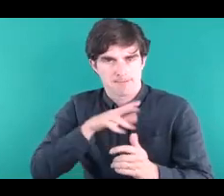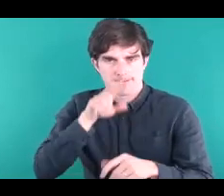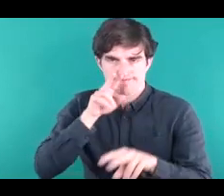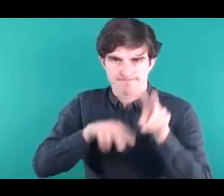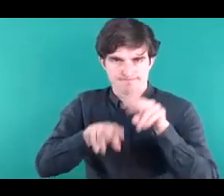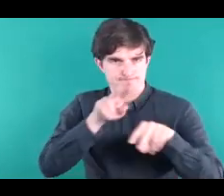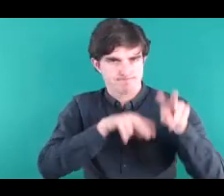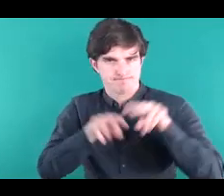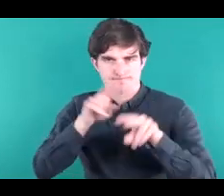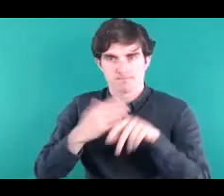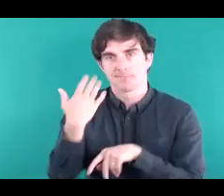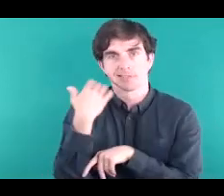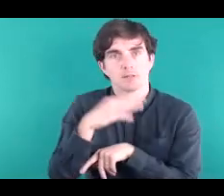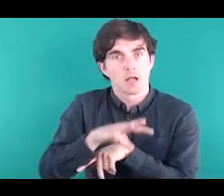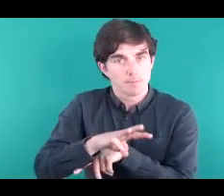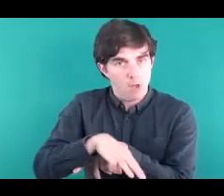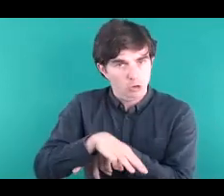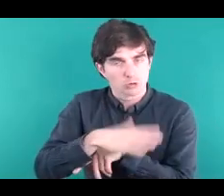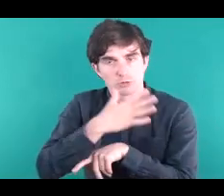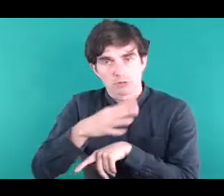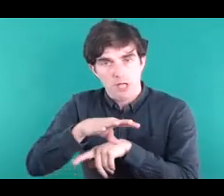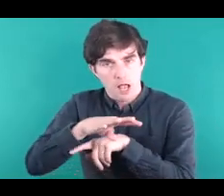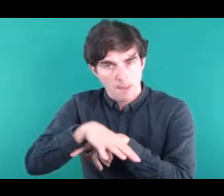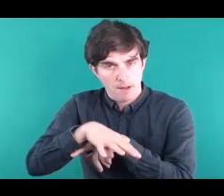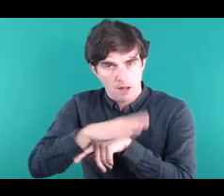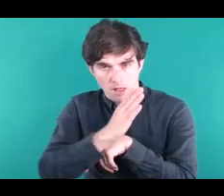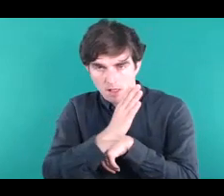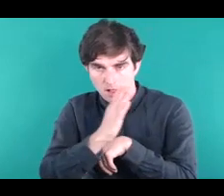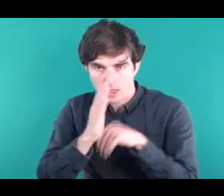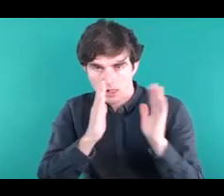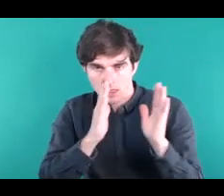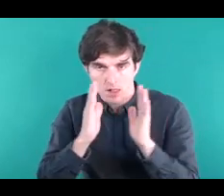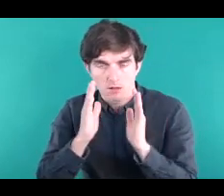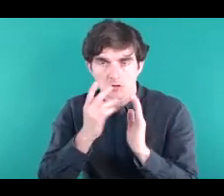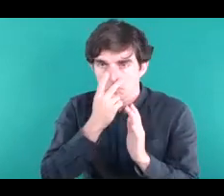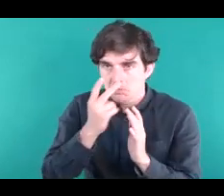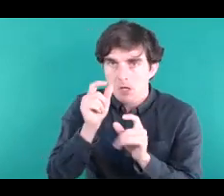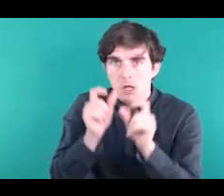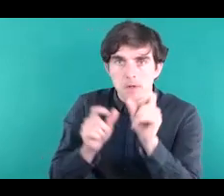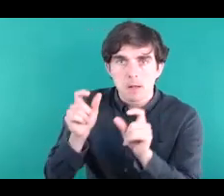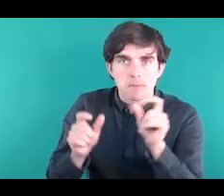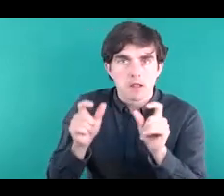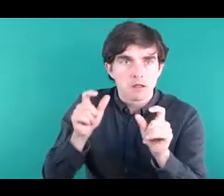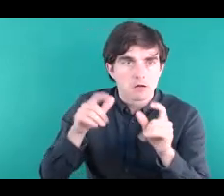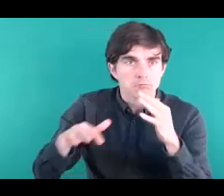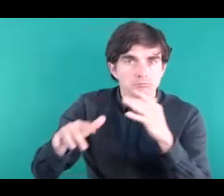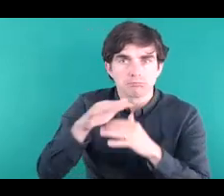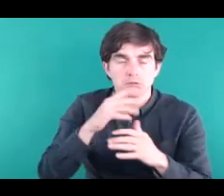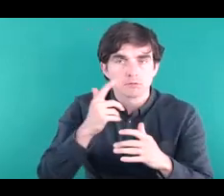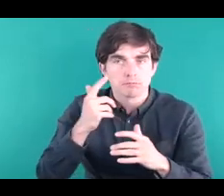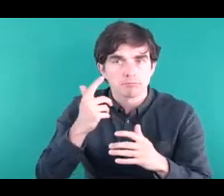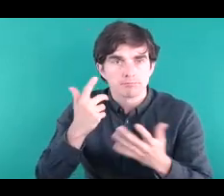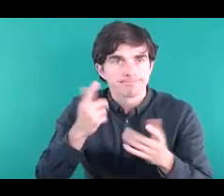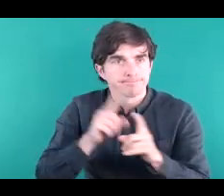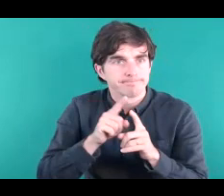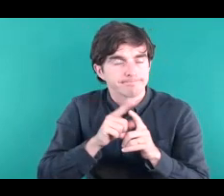people are like still in the situation to observe,